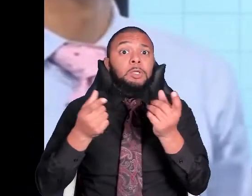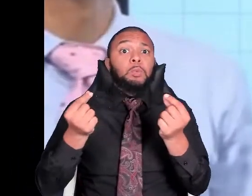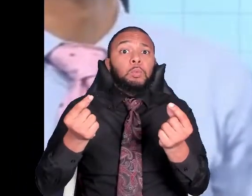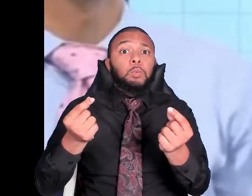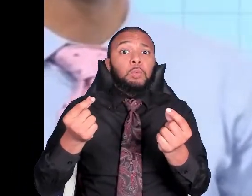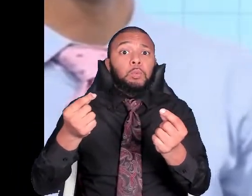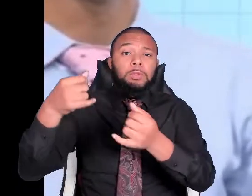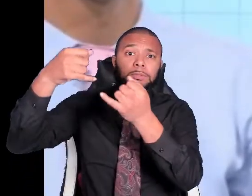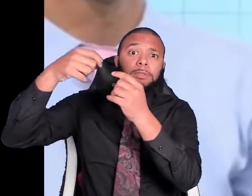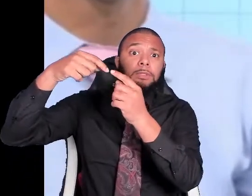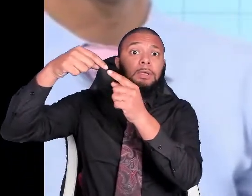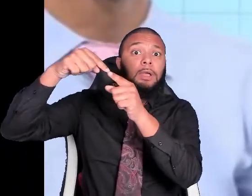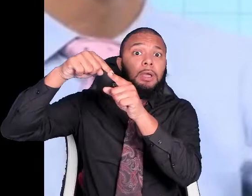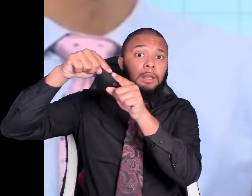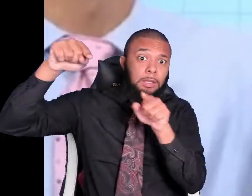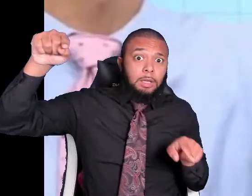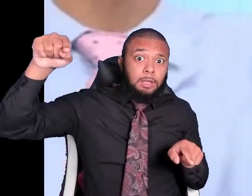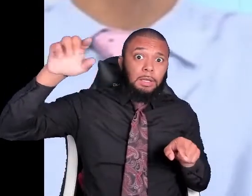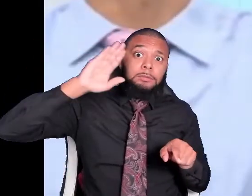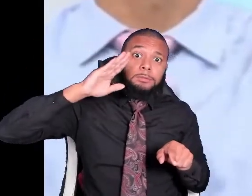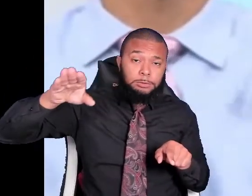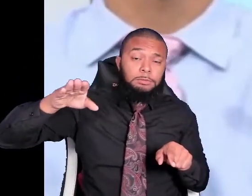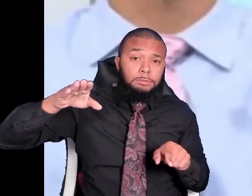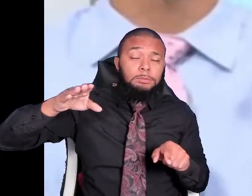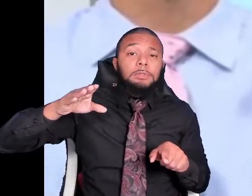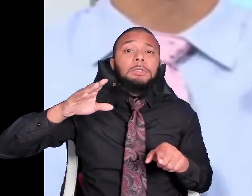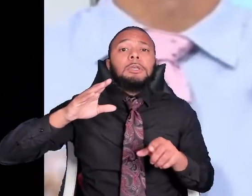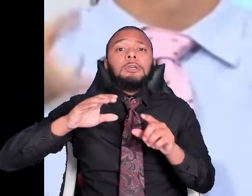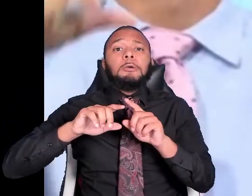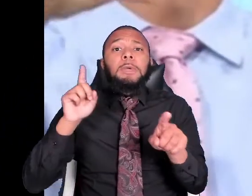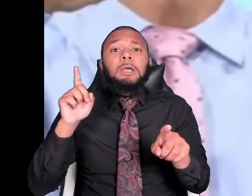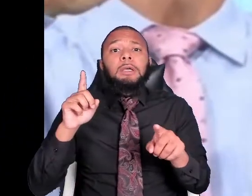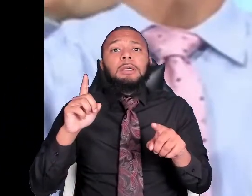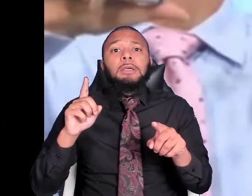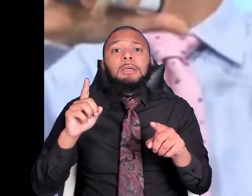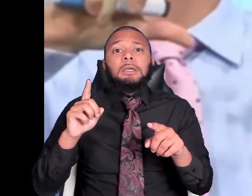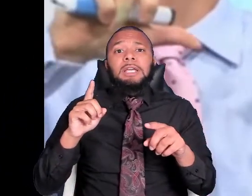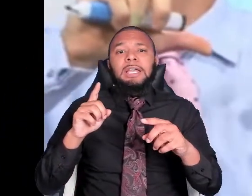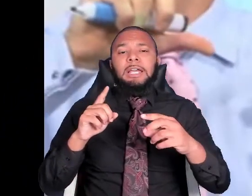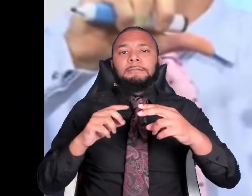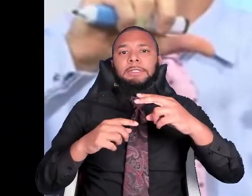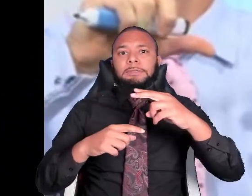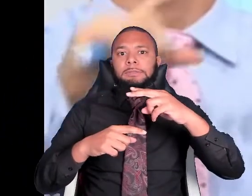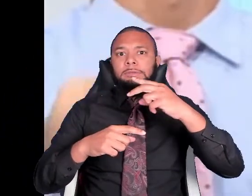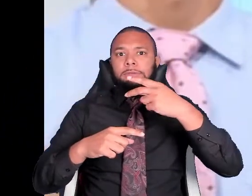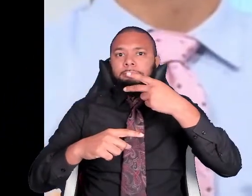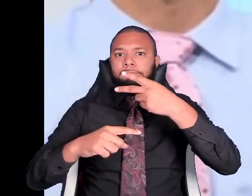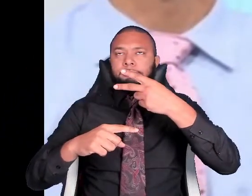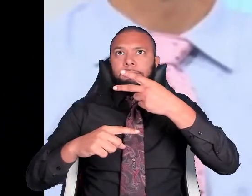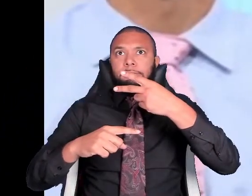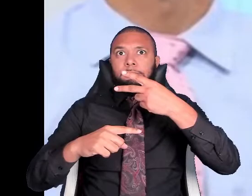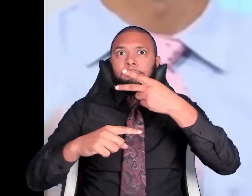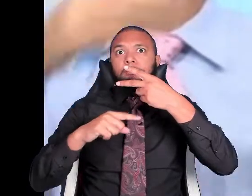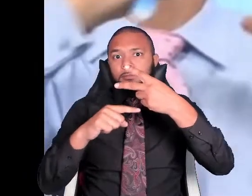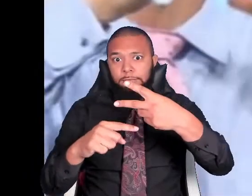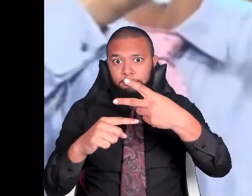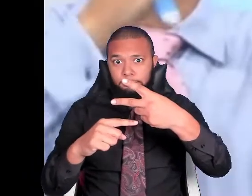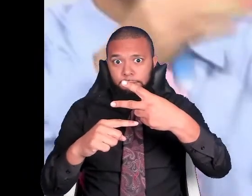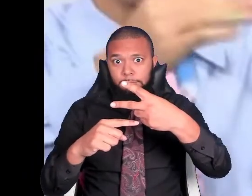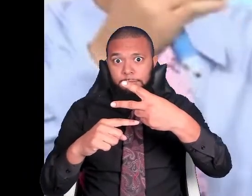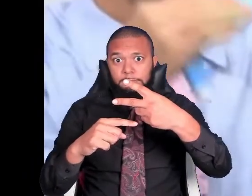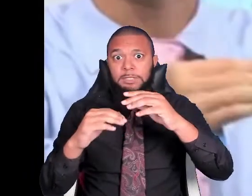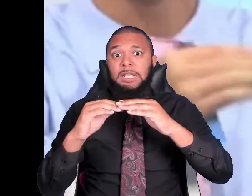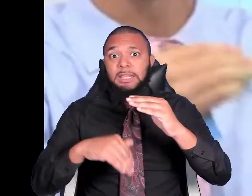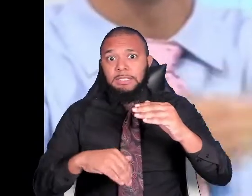through the points. If this were a less than or greater than sign, we would draw